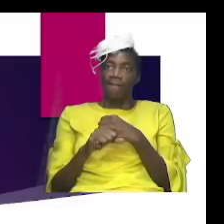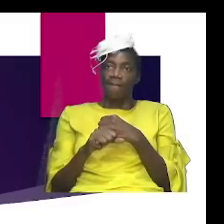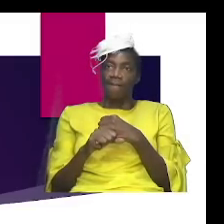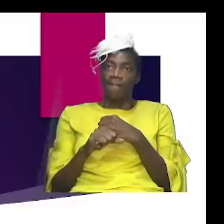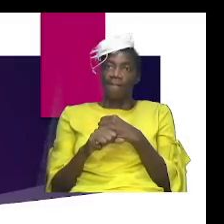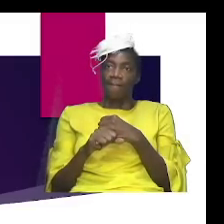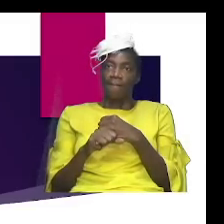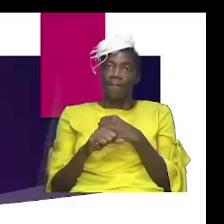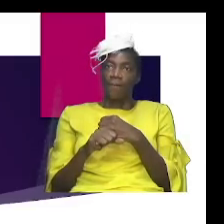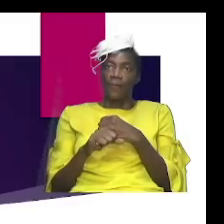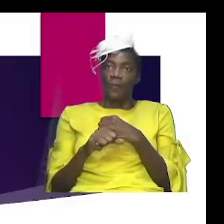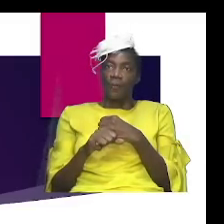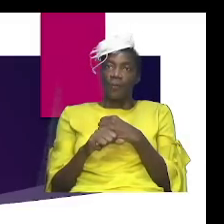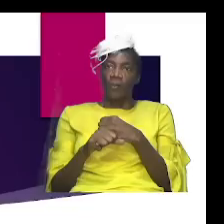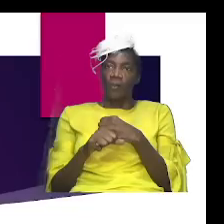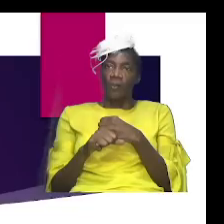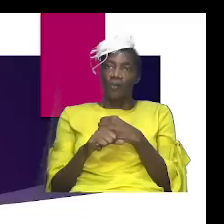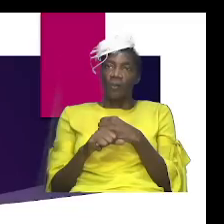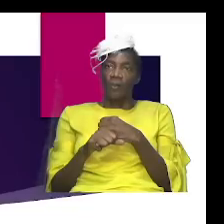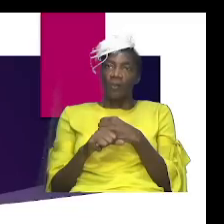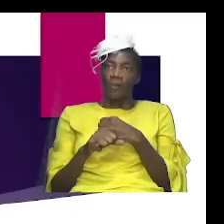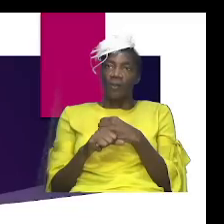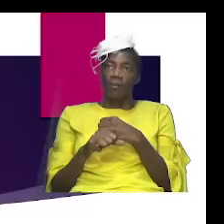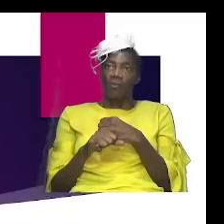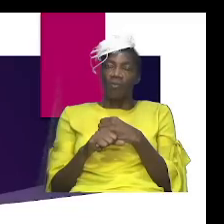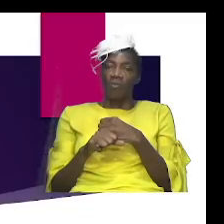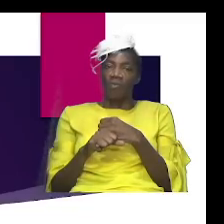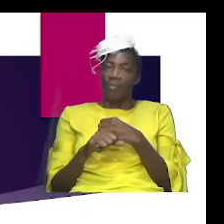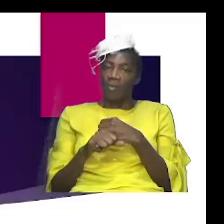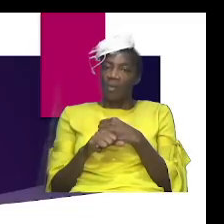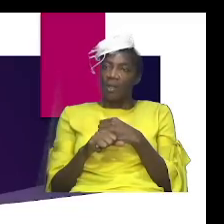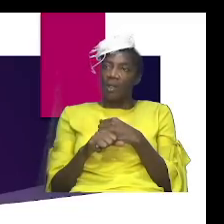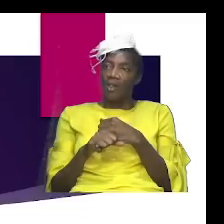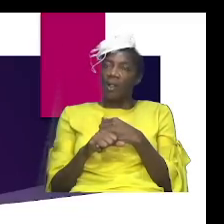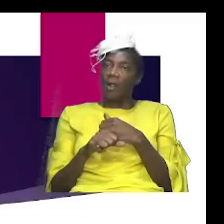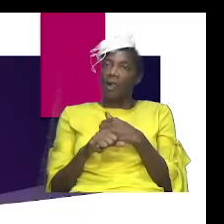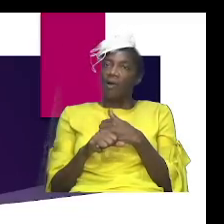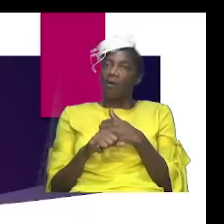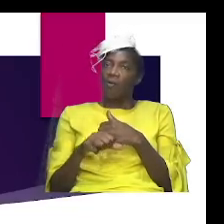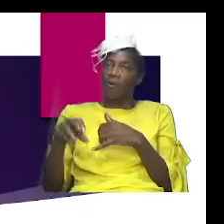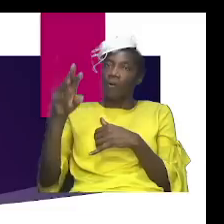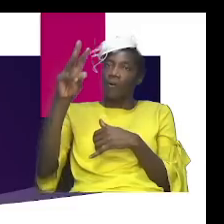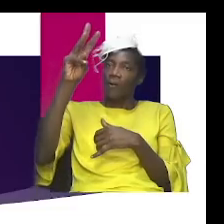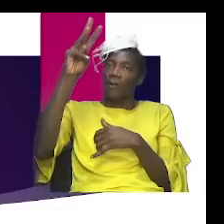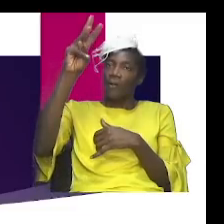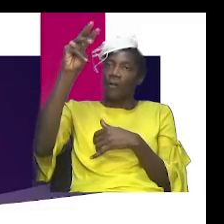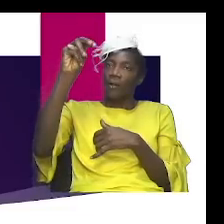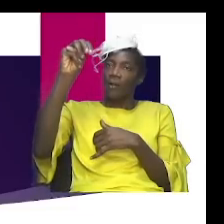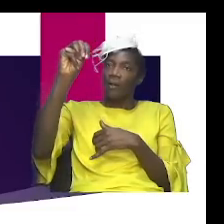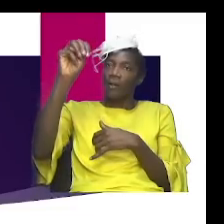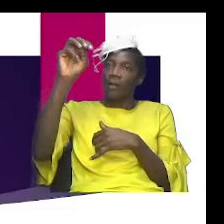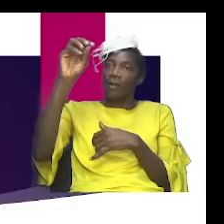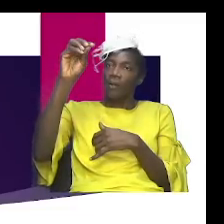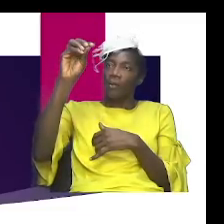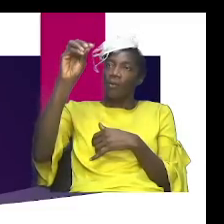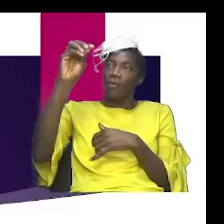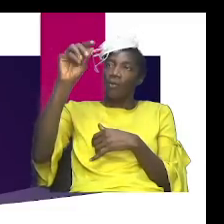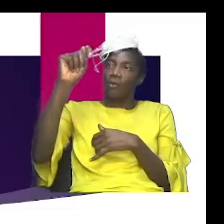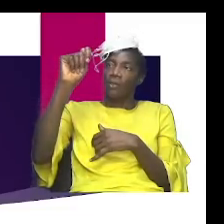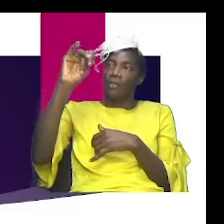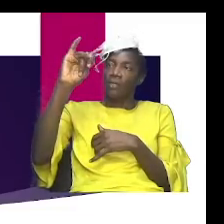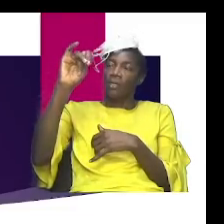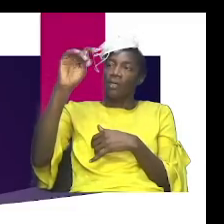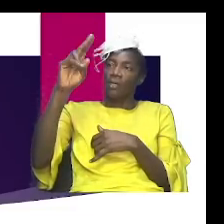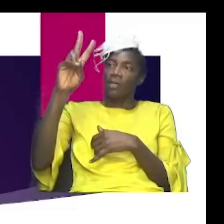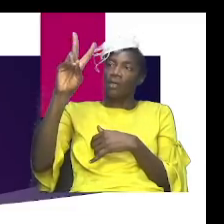our motives. Right? Our motives will be judged. We are going to realize, and we